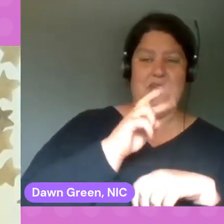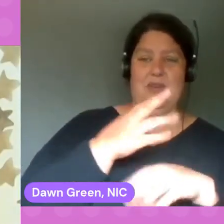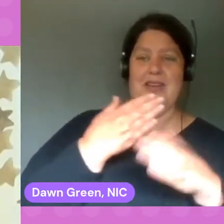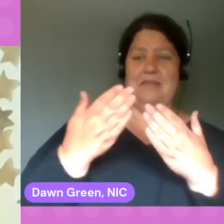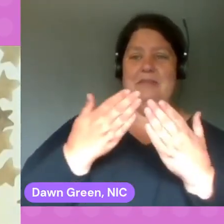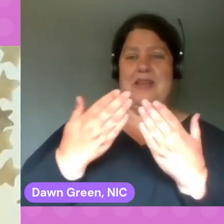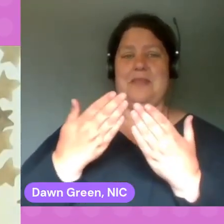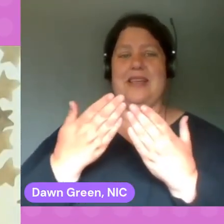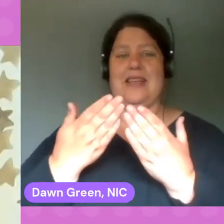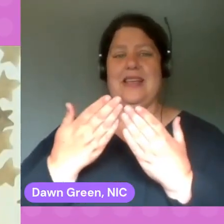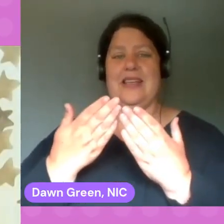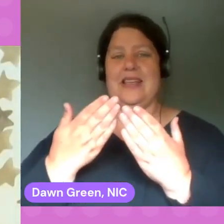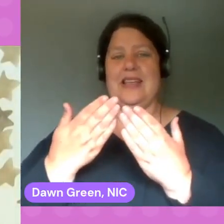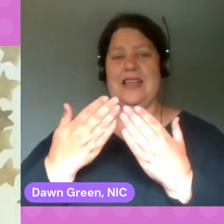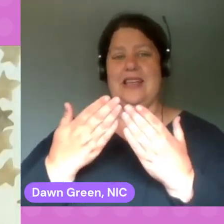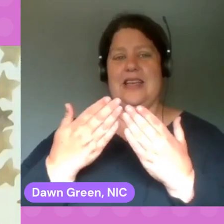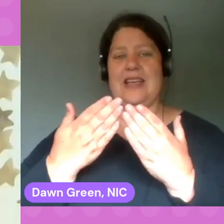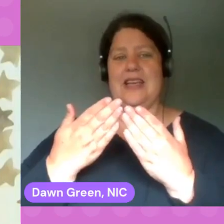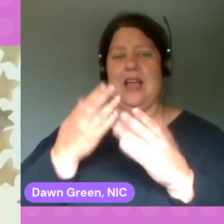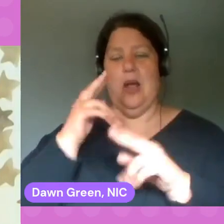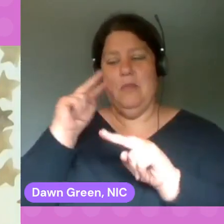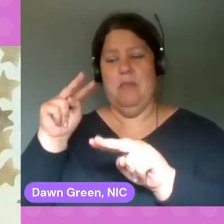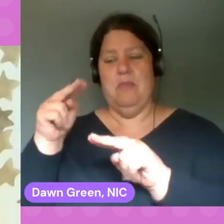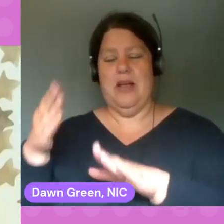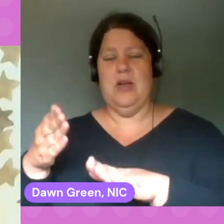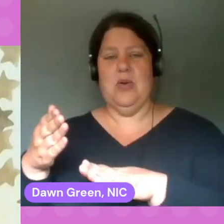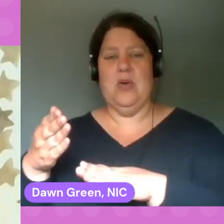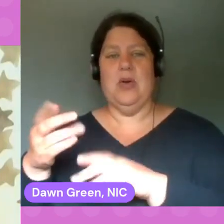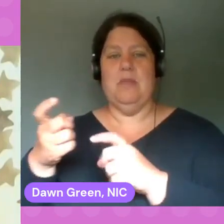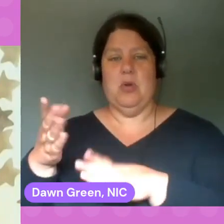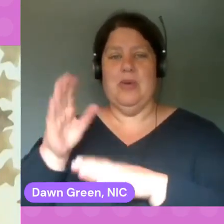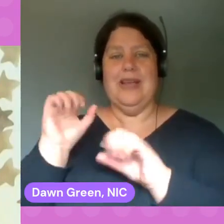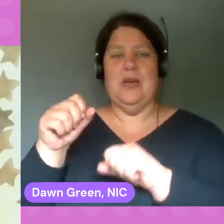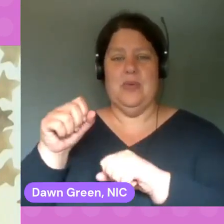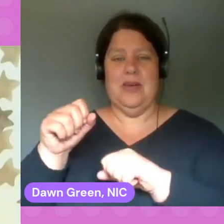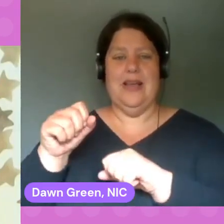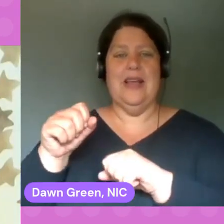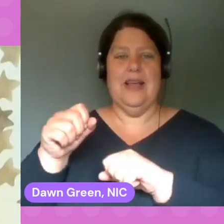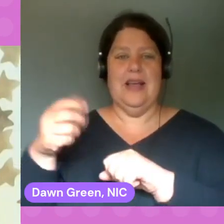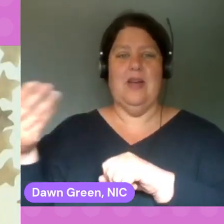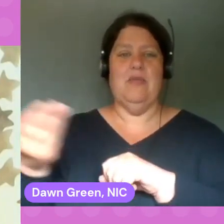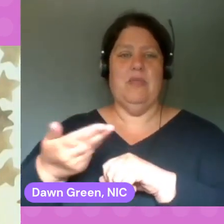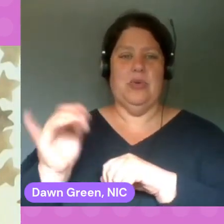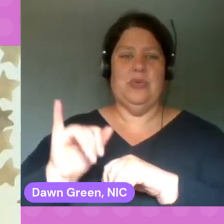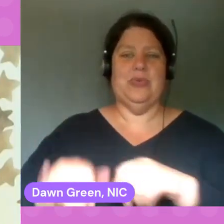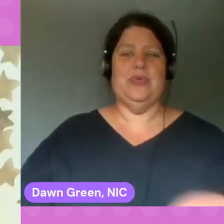the moderators will be able to also bring people in.